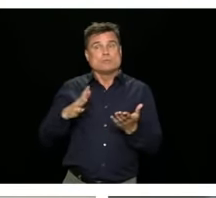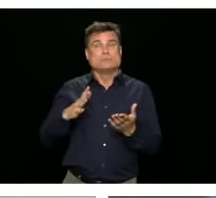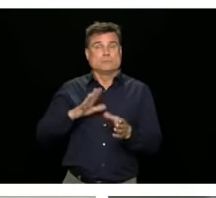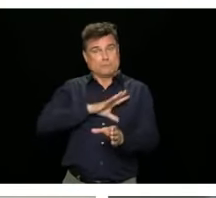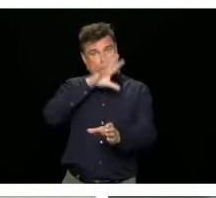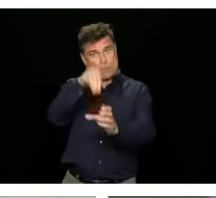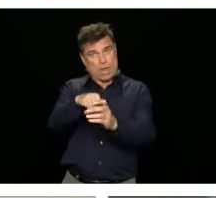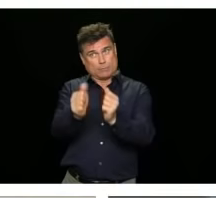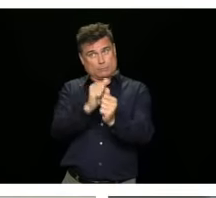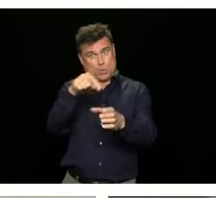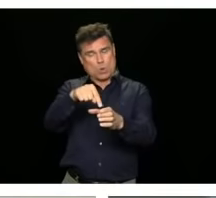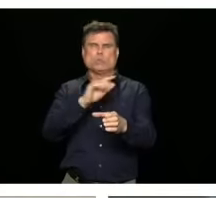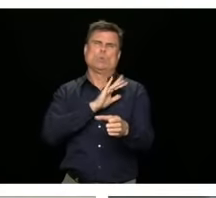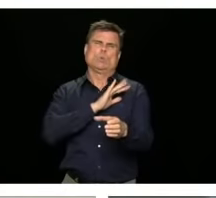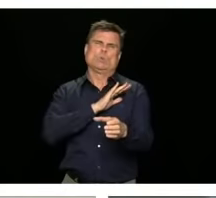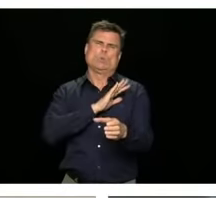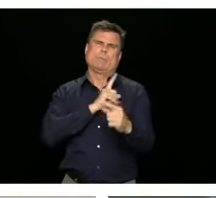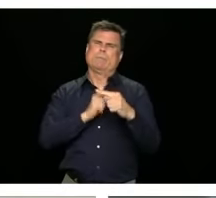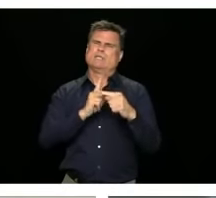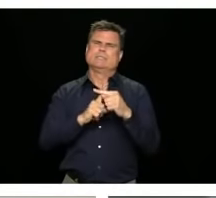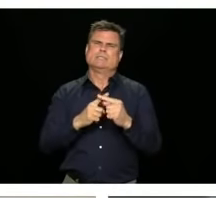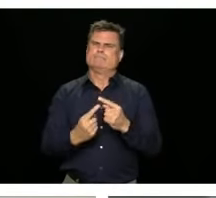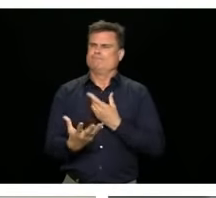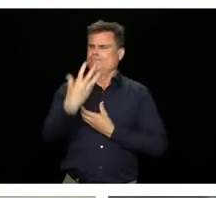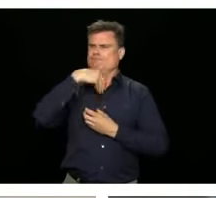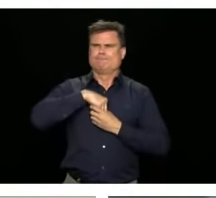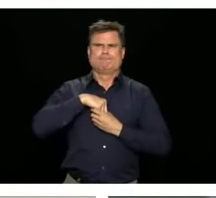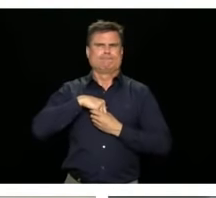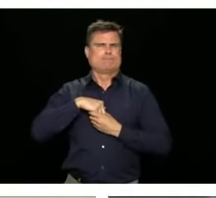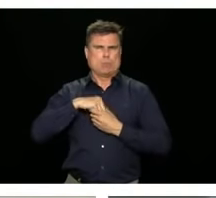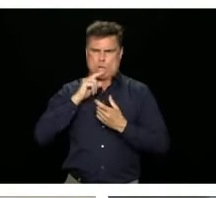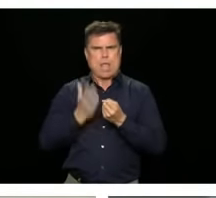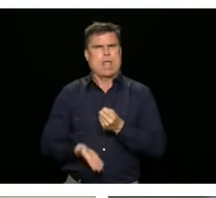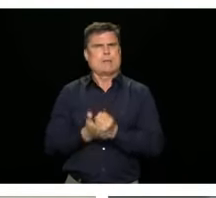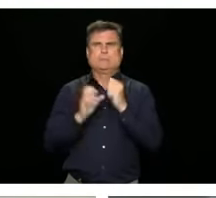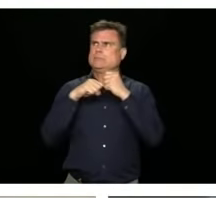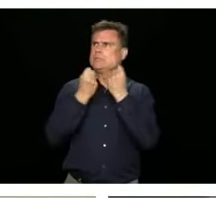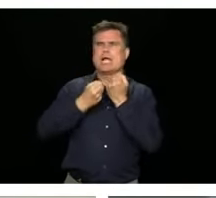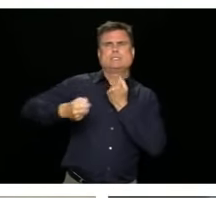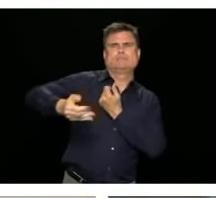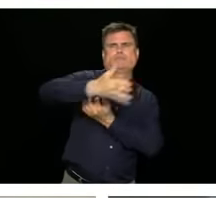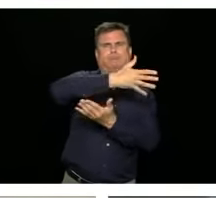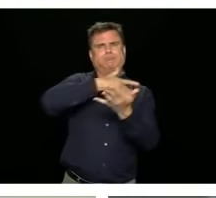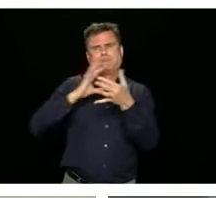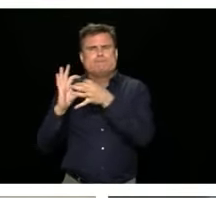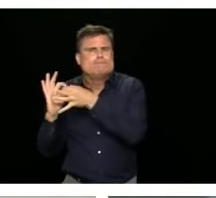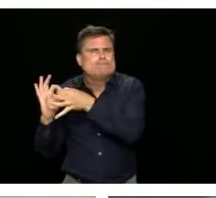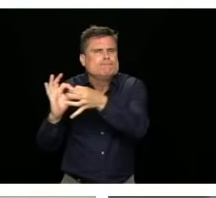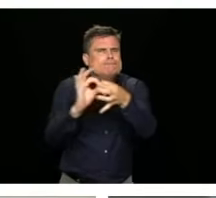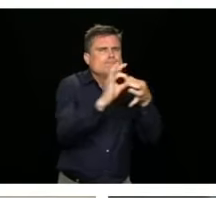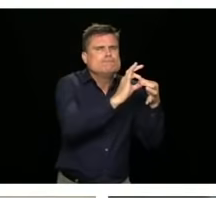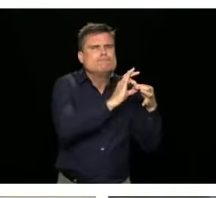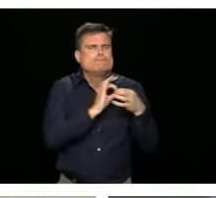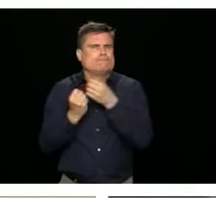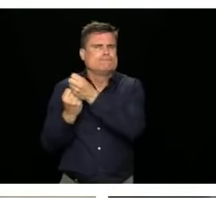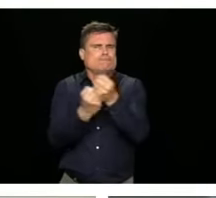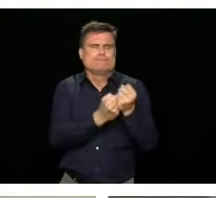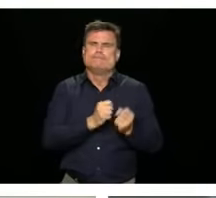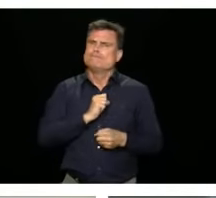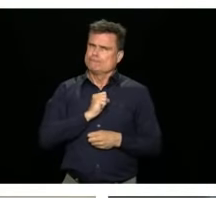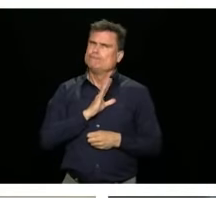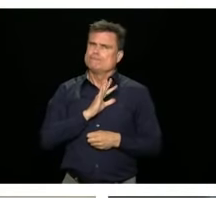passionate about that. And so what I would say is that the best way for your sport